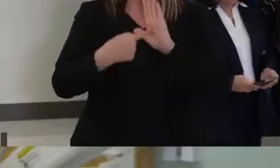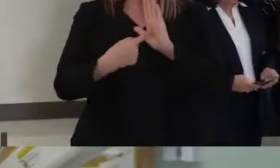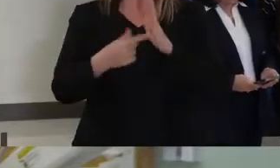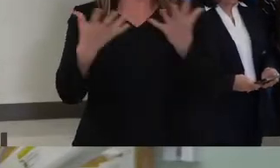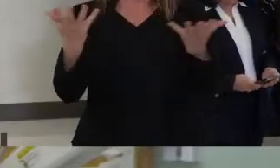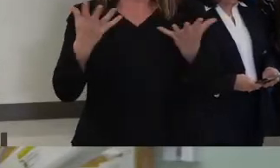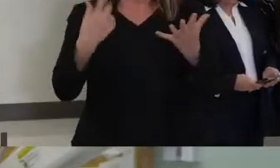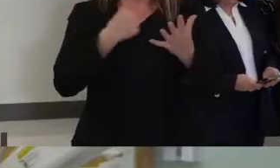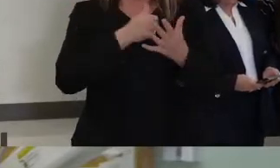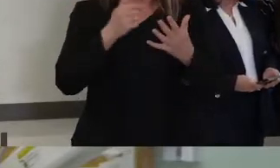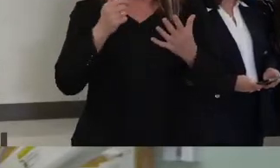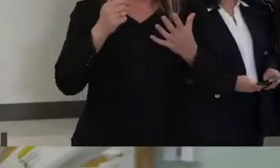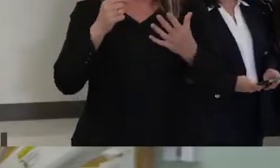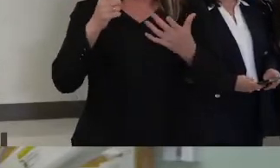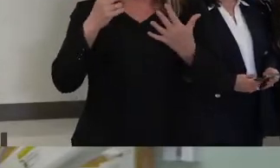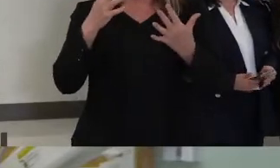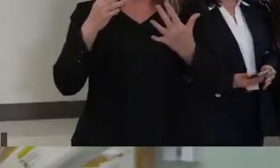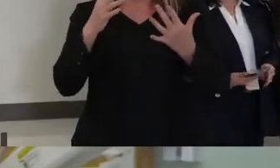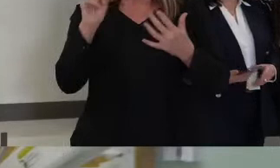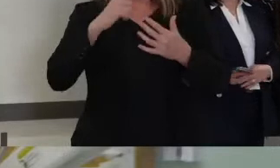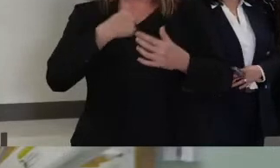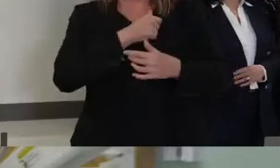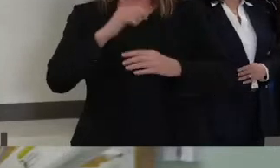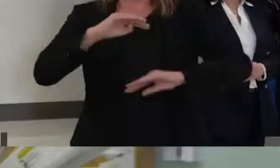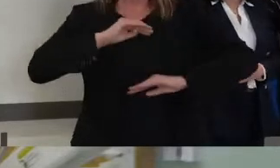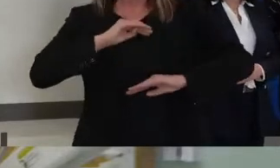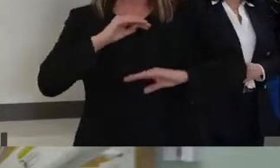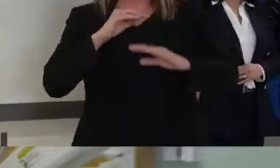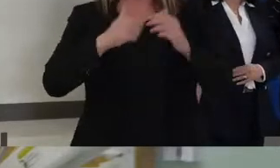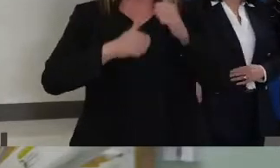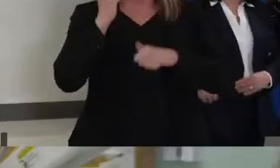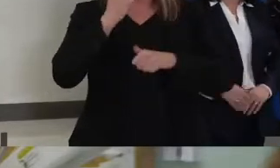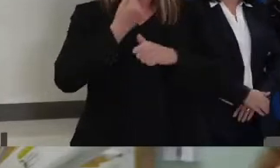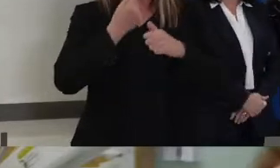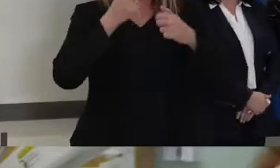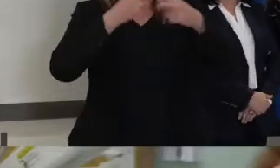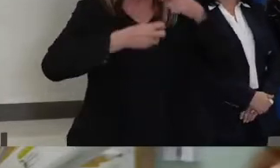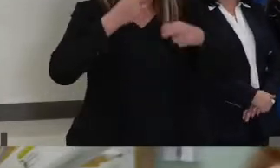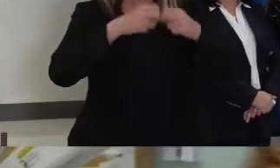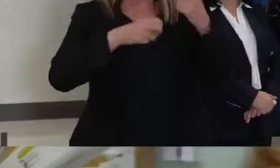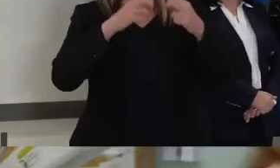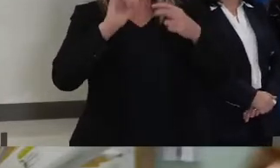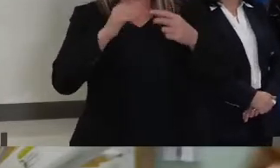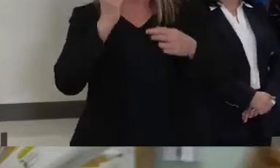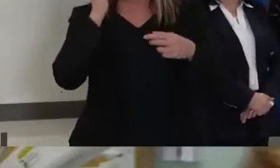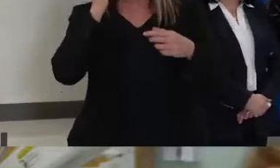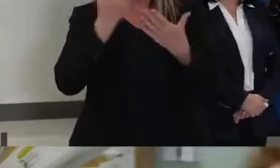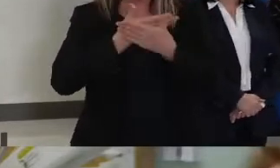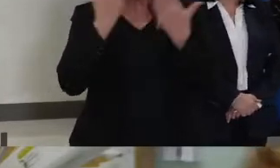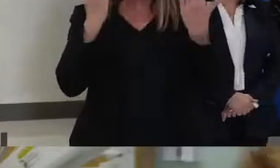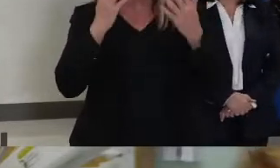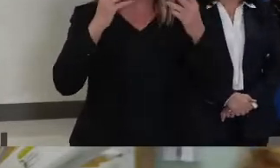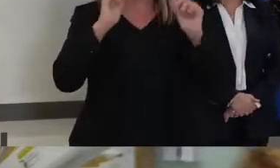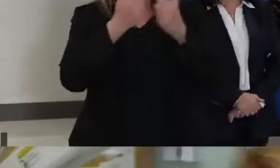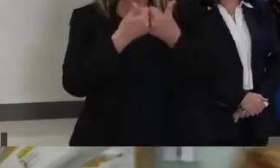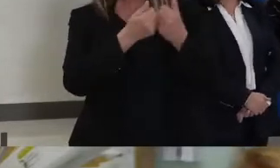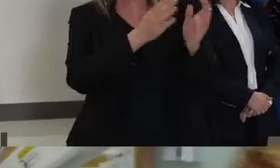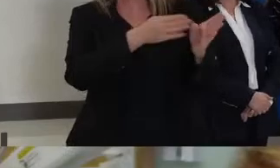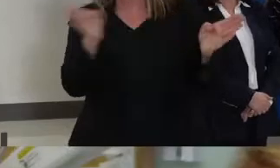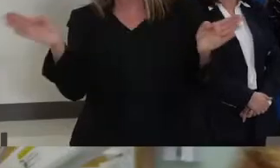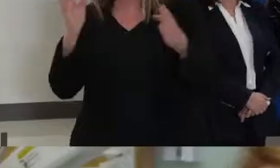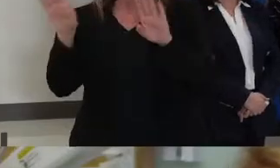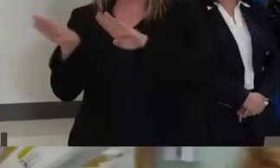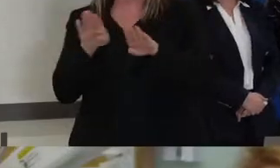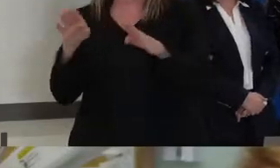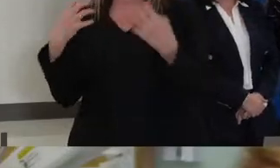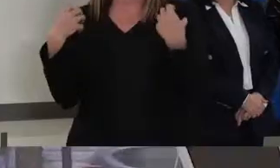need to meet some of the most vexing issues that bring together the homelessness challenge with the behavioral health system. Thank